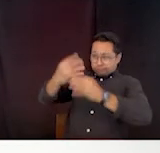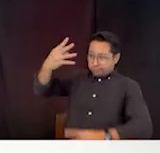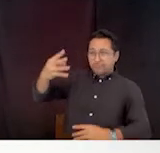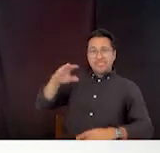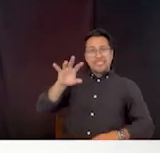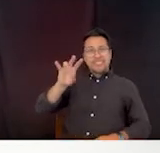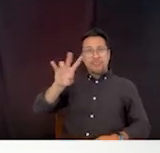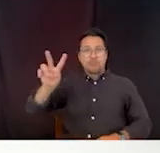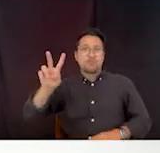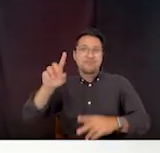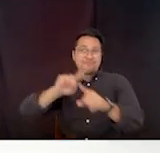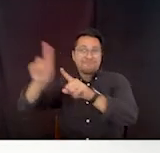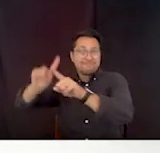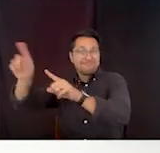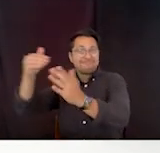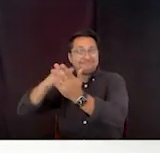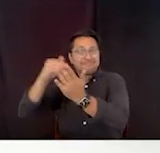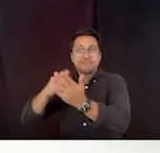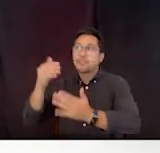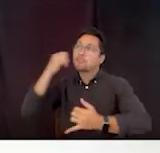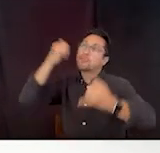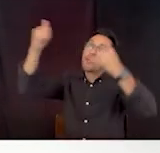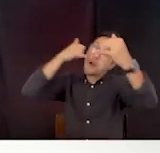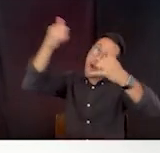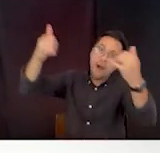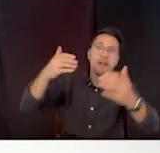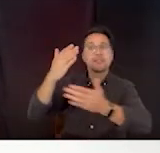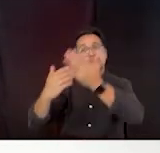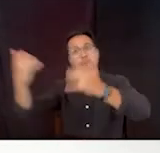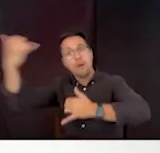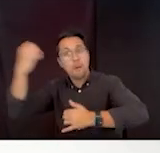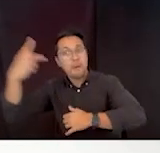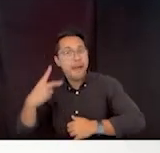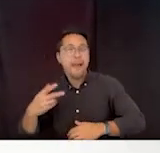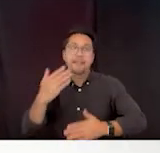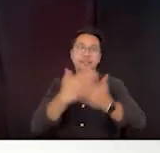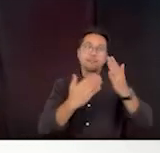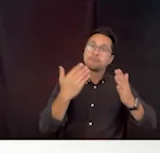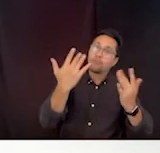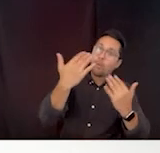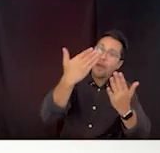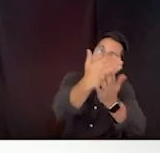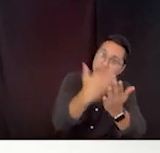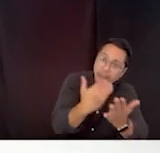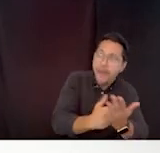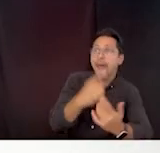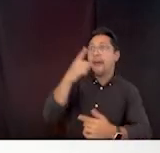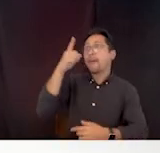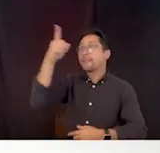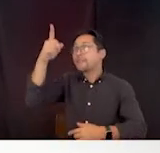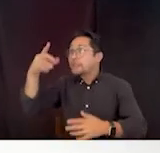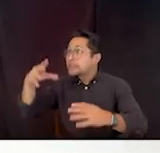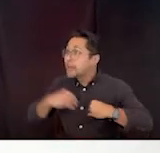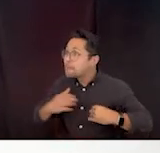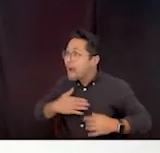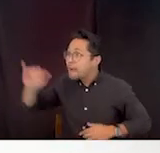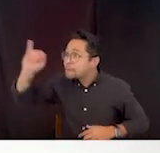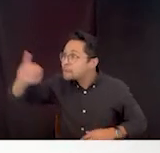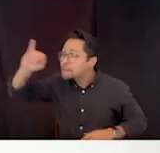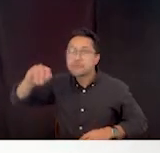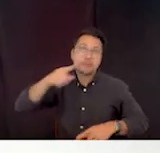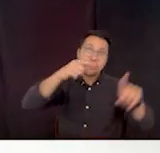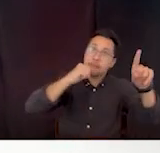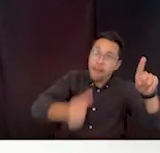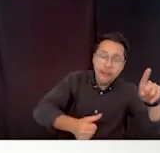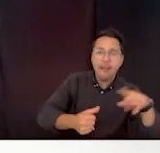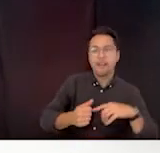one of them may or may not call you back, and there's a long wait list, and we don't know what to do, and do they take our insurance, and what. I know, because